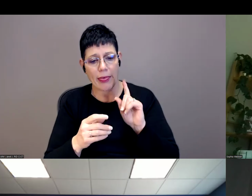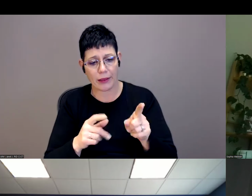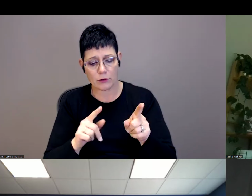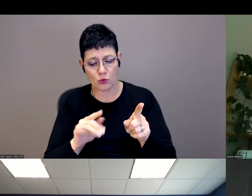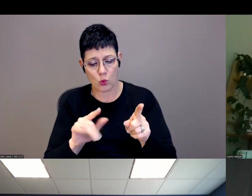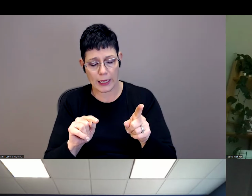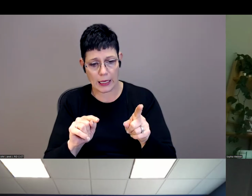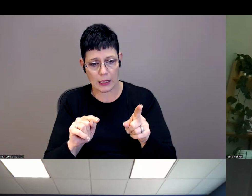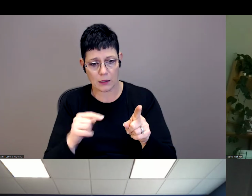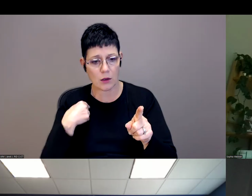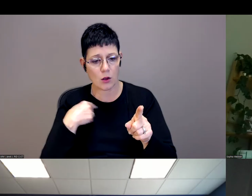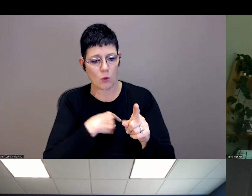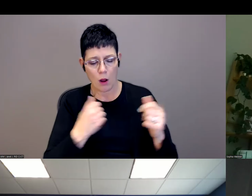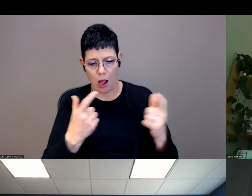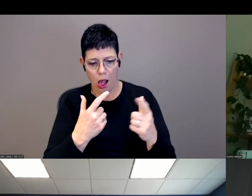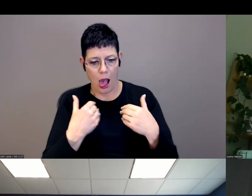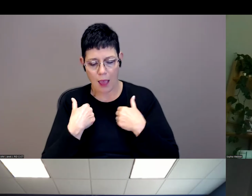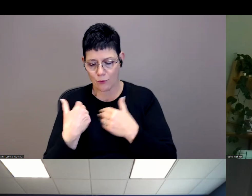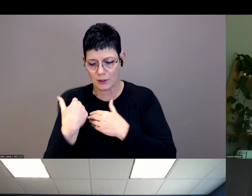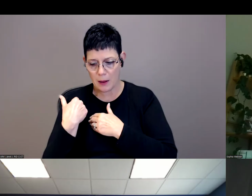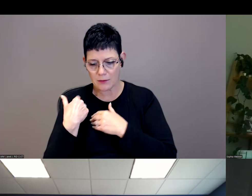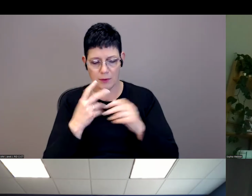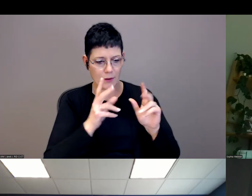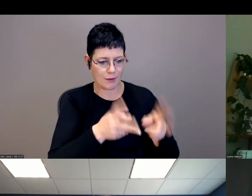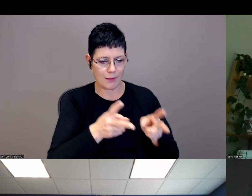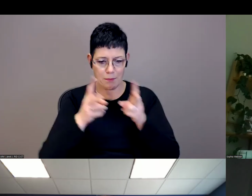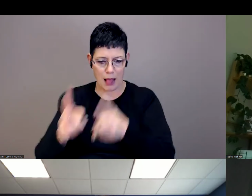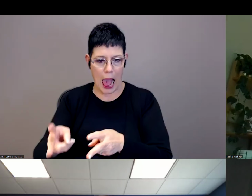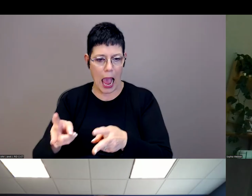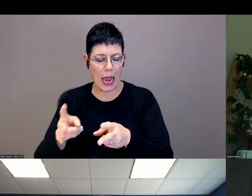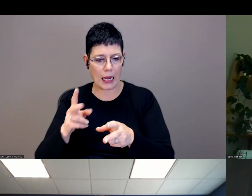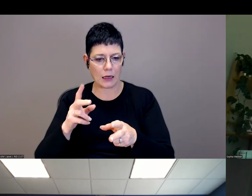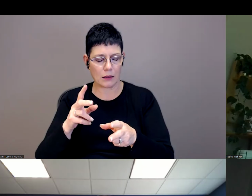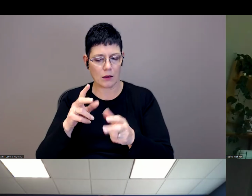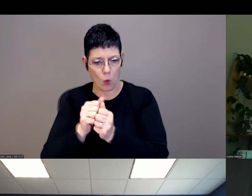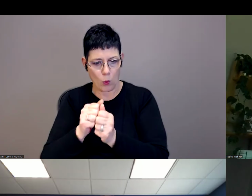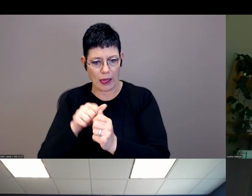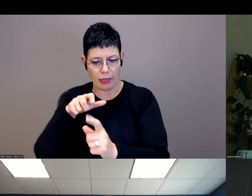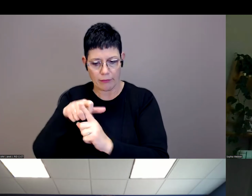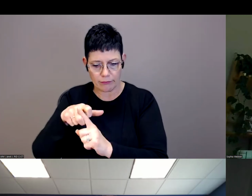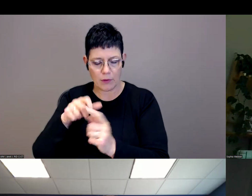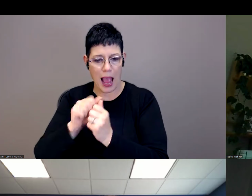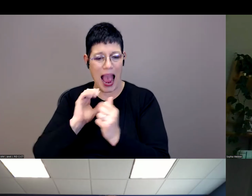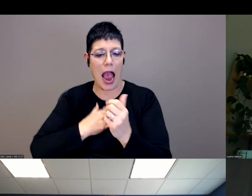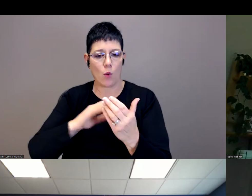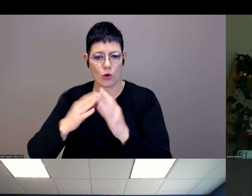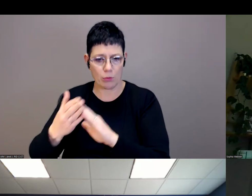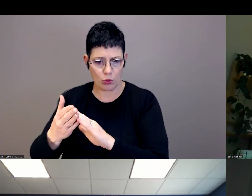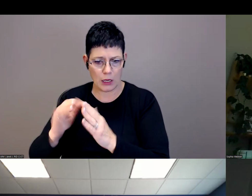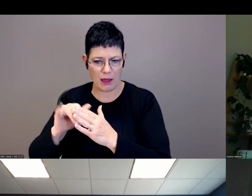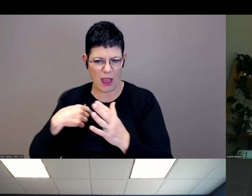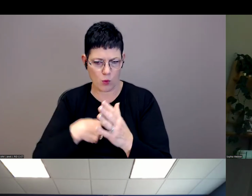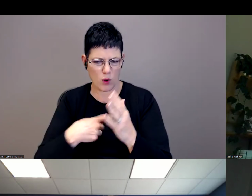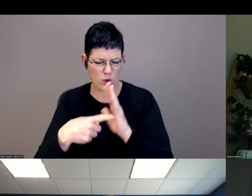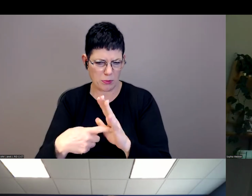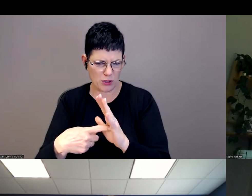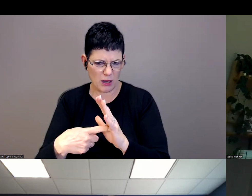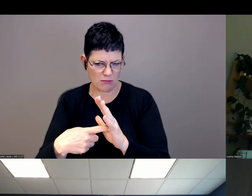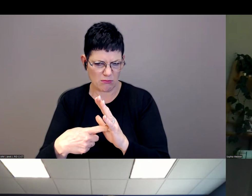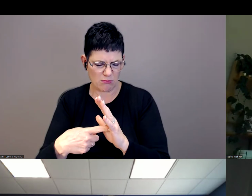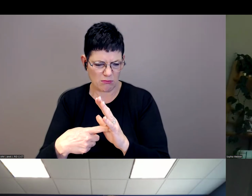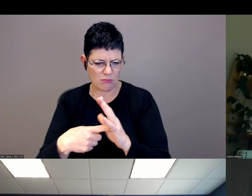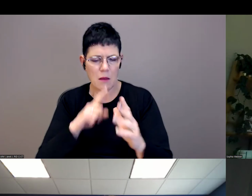all have responsibility to apply this toolkit in the communities for which we believe we represent, and make sure